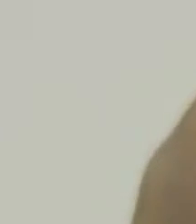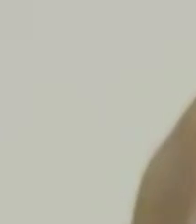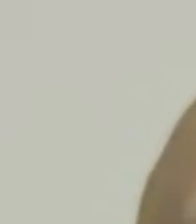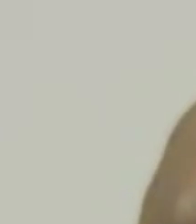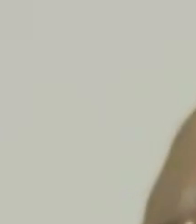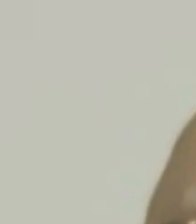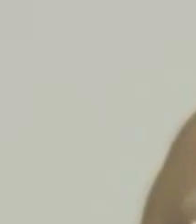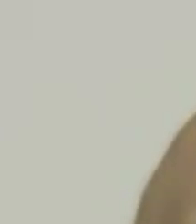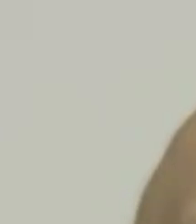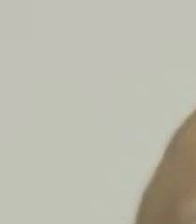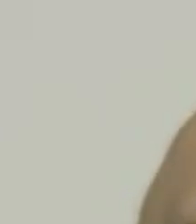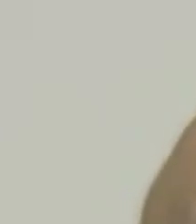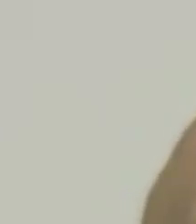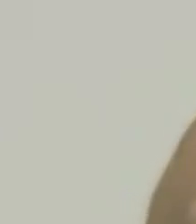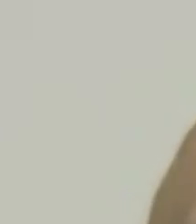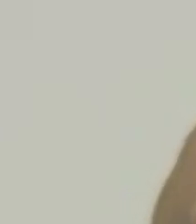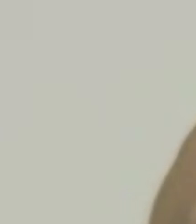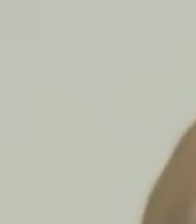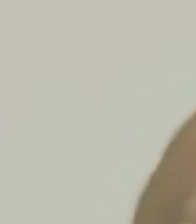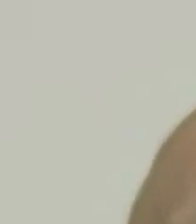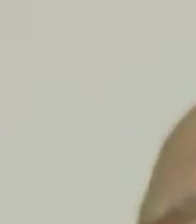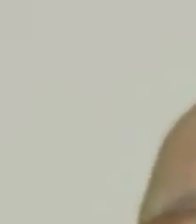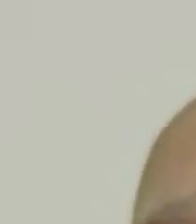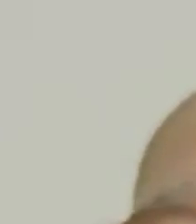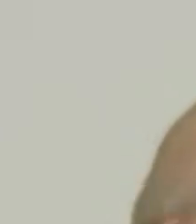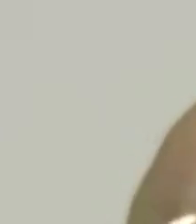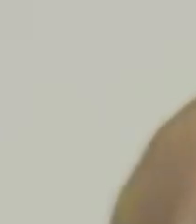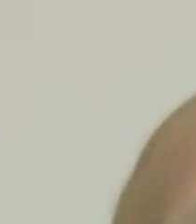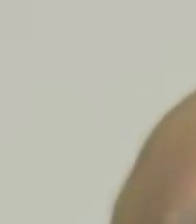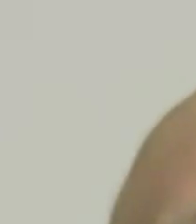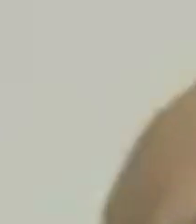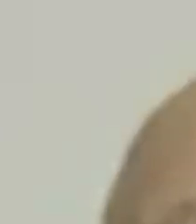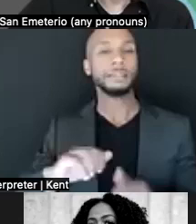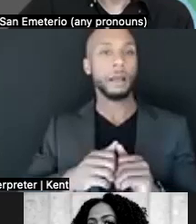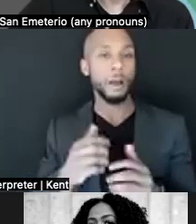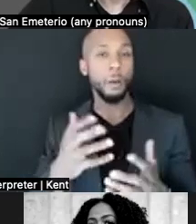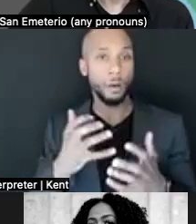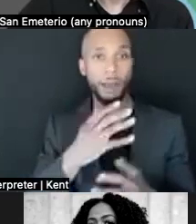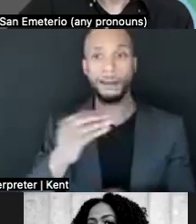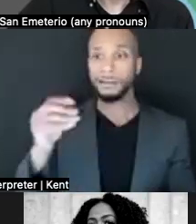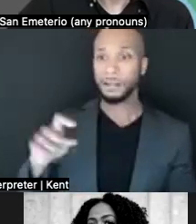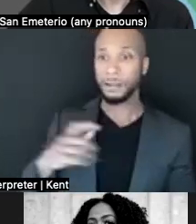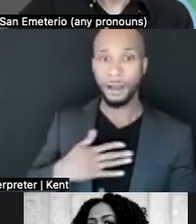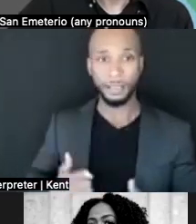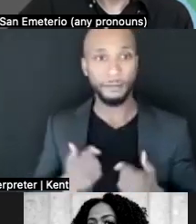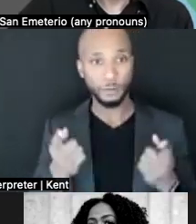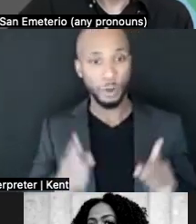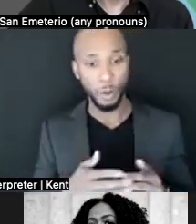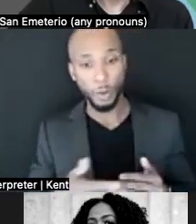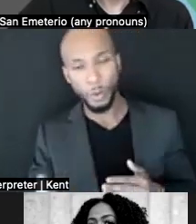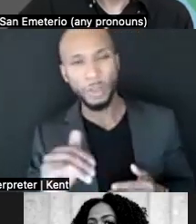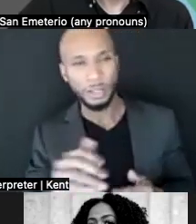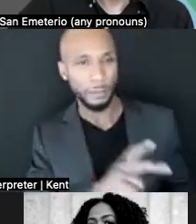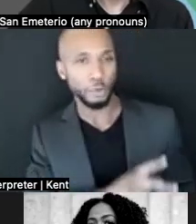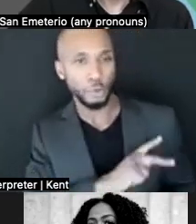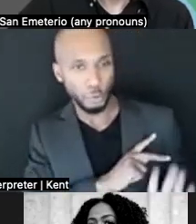in celibacy because that was the way that I wanted and needed my life to go at the time. But that's on a personal level. But